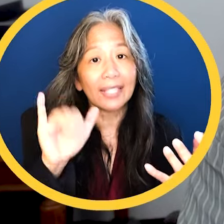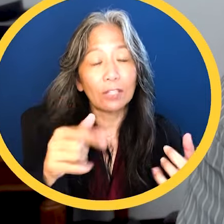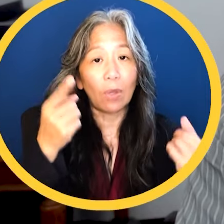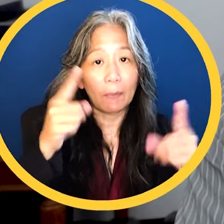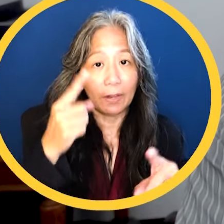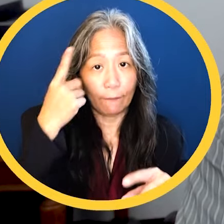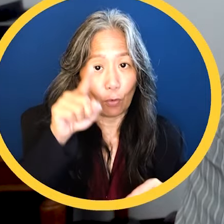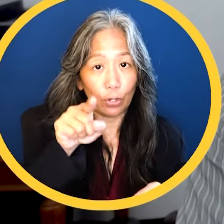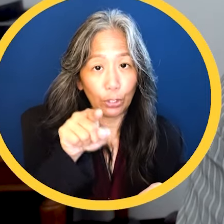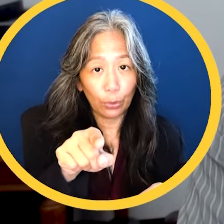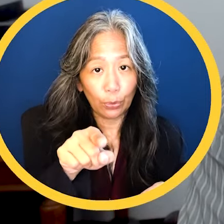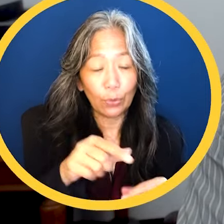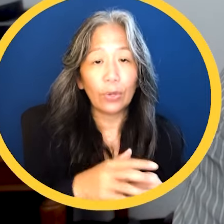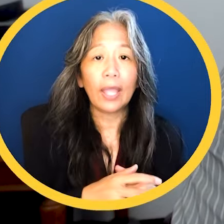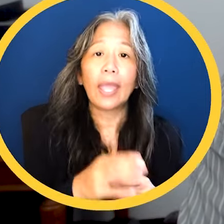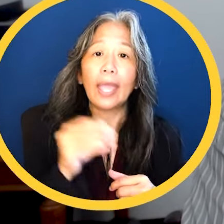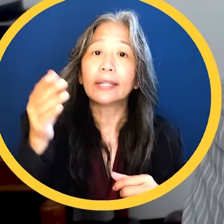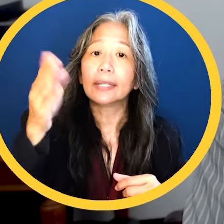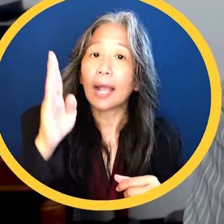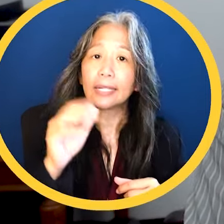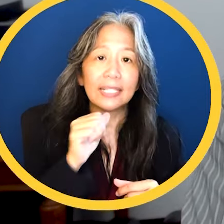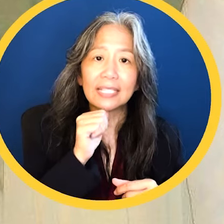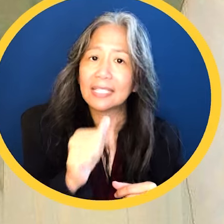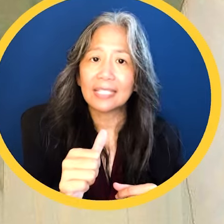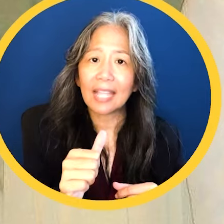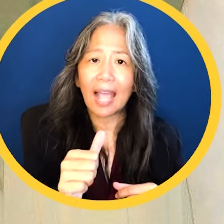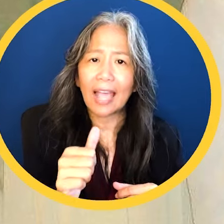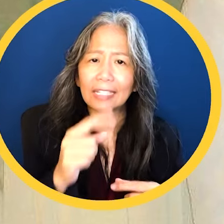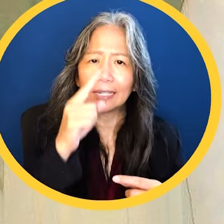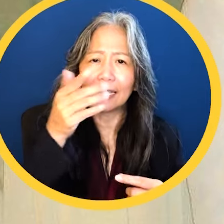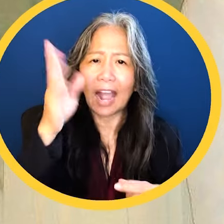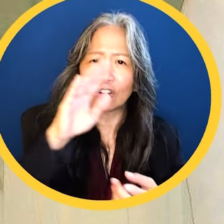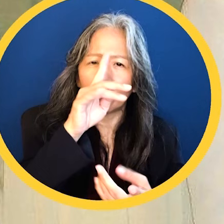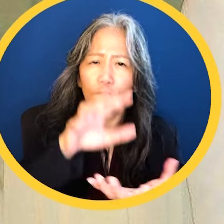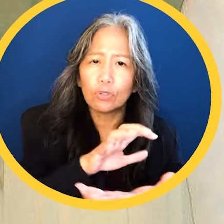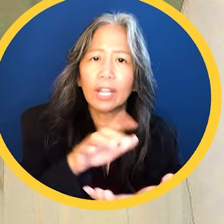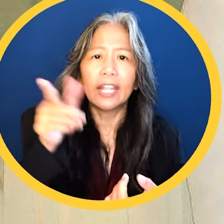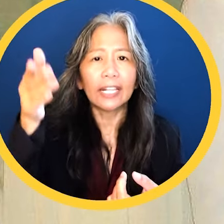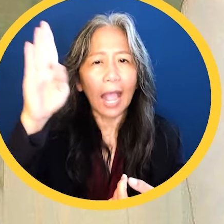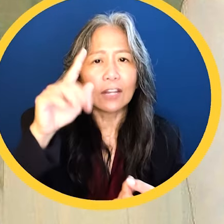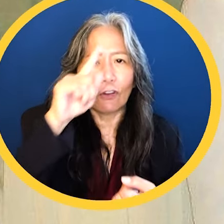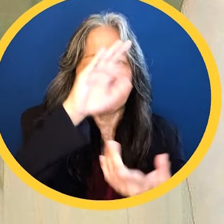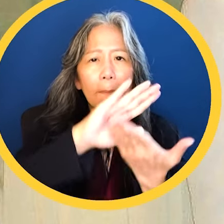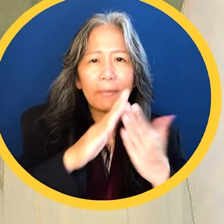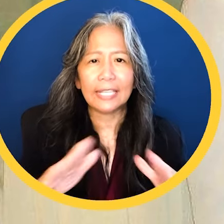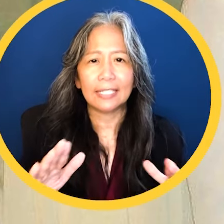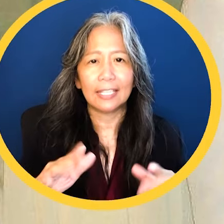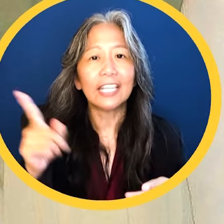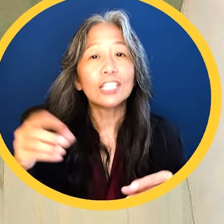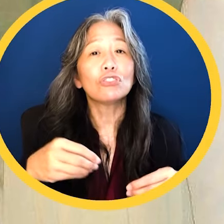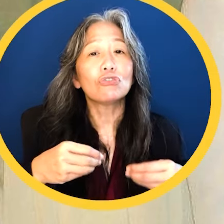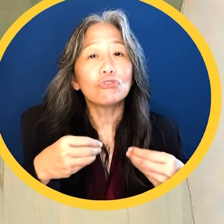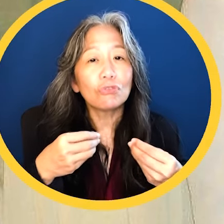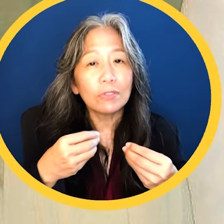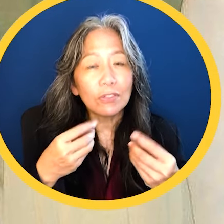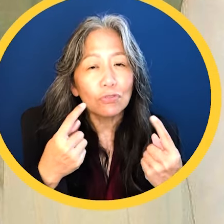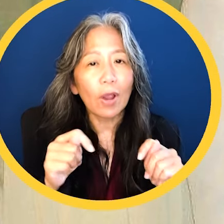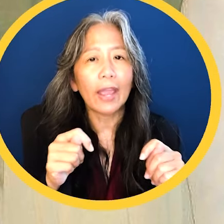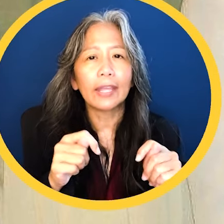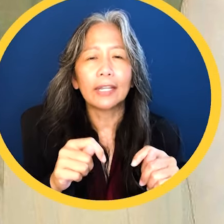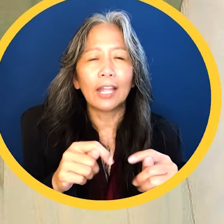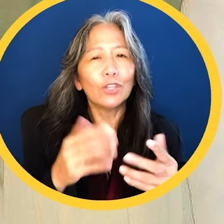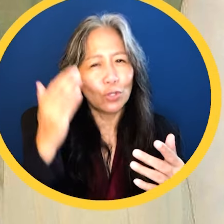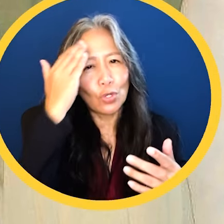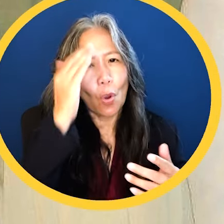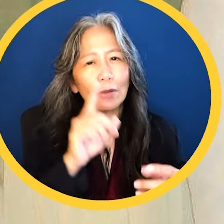you. And God isn't a God of confusion. He's a God of peace. He's really trying to get us there. We know where our true peace